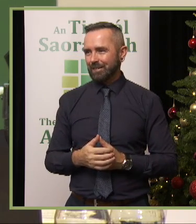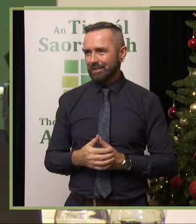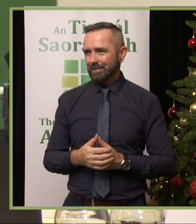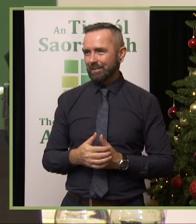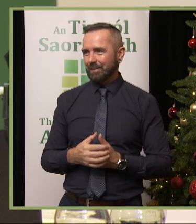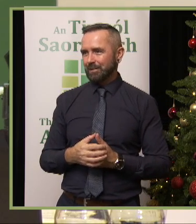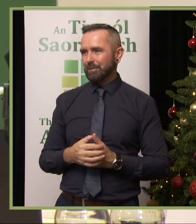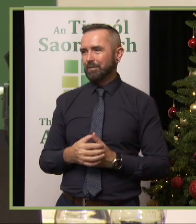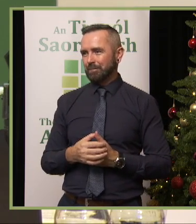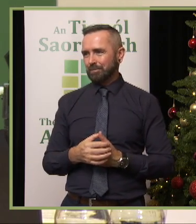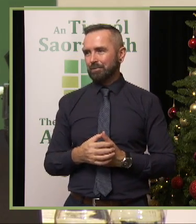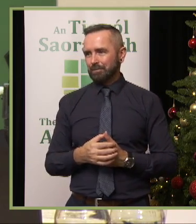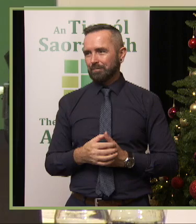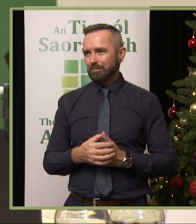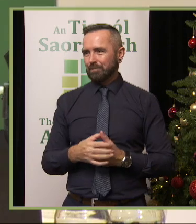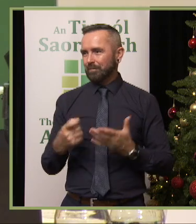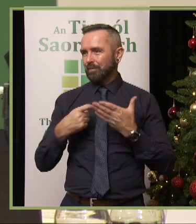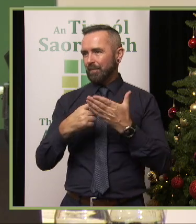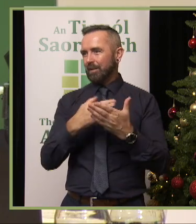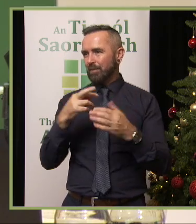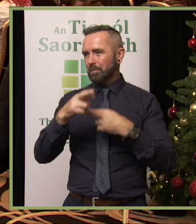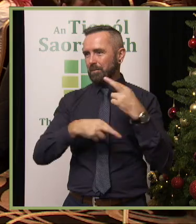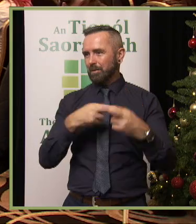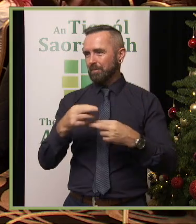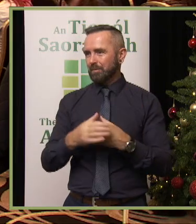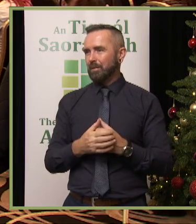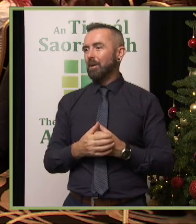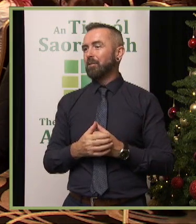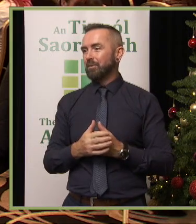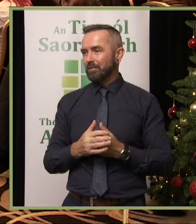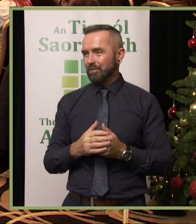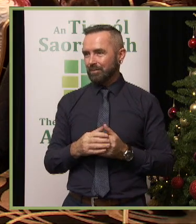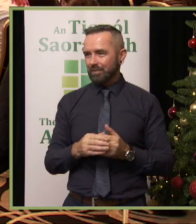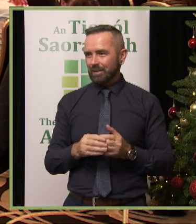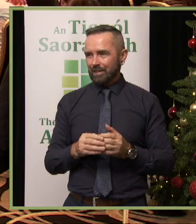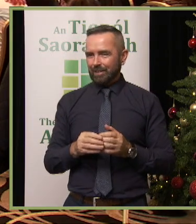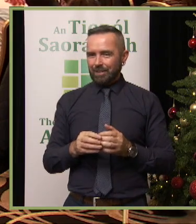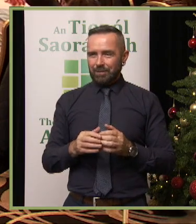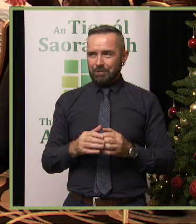strategy. Recommendations from the room. Table 6, Dan. And then we'll come to table 2.